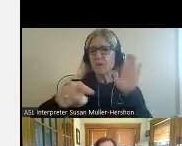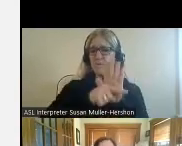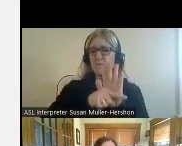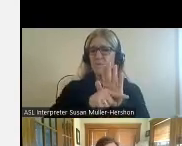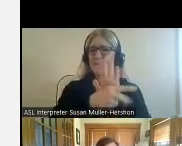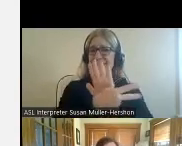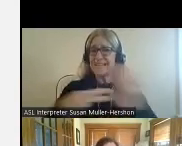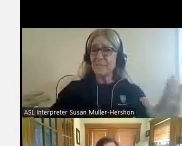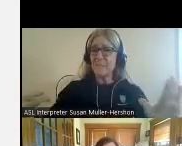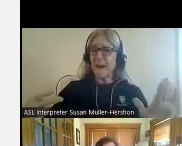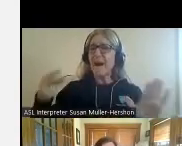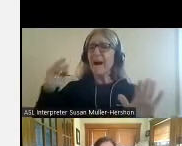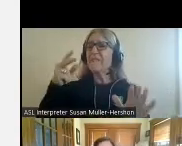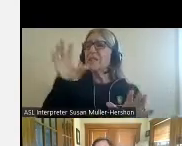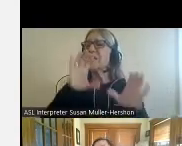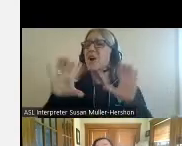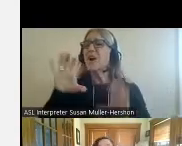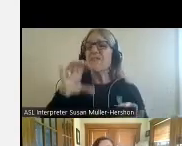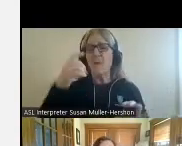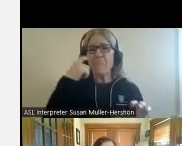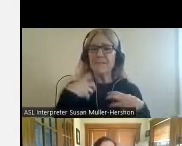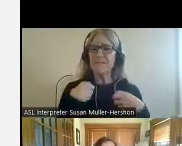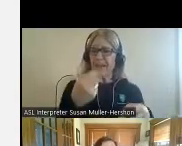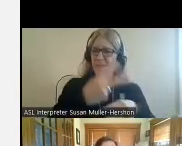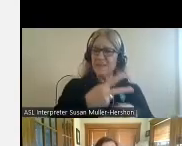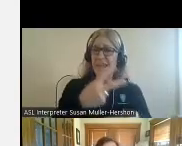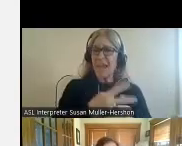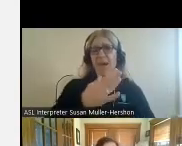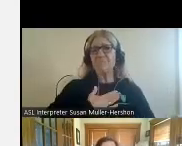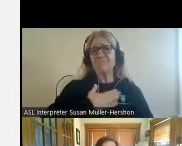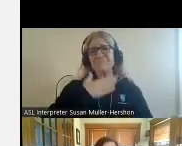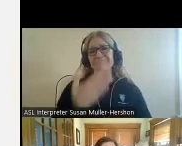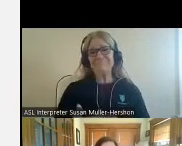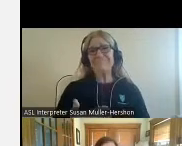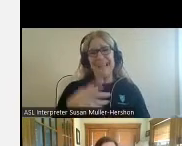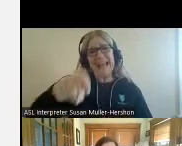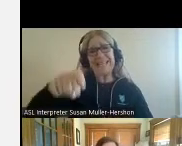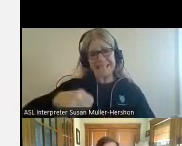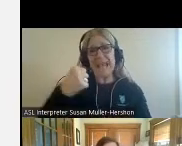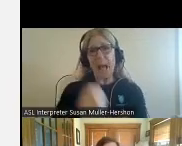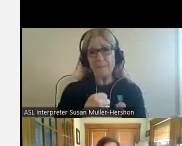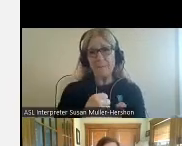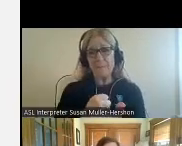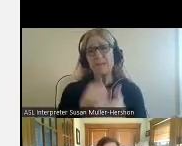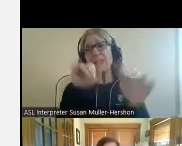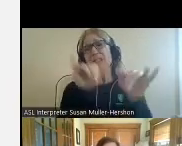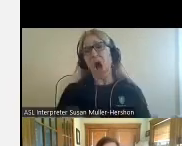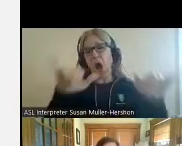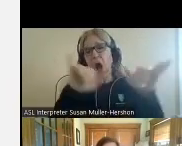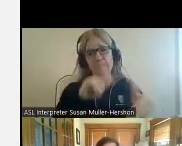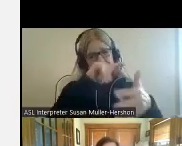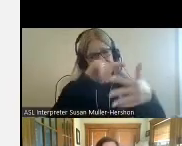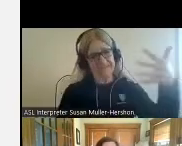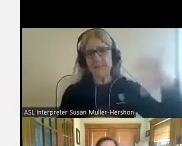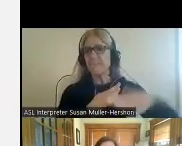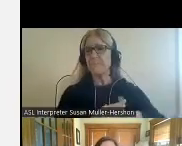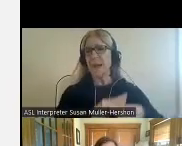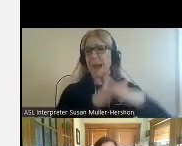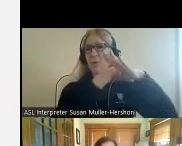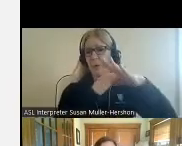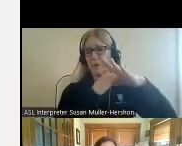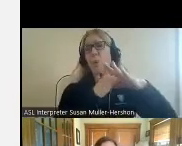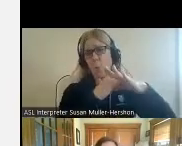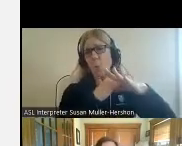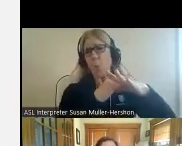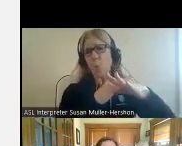with seeking mental health care, acknowledging a need for help. All of these are common barriers that have gotten in the way of